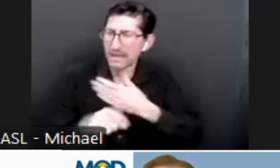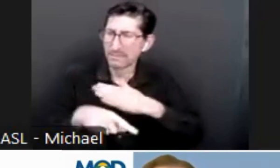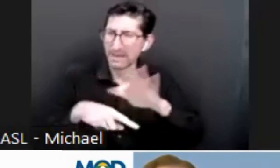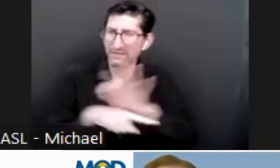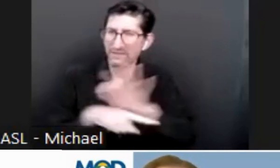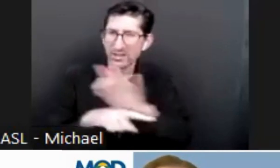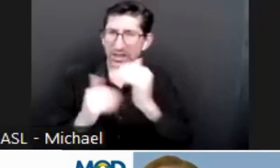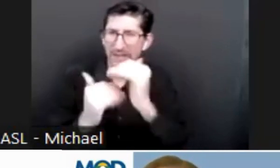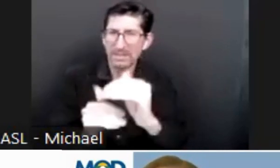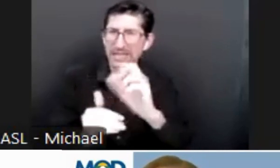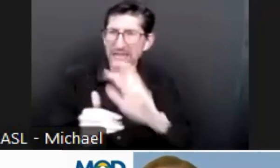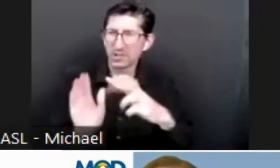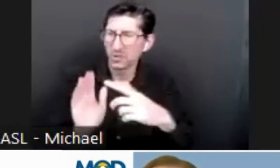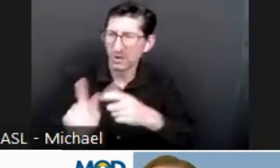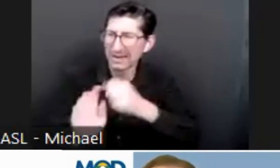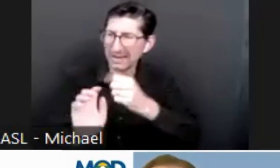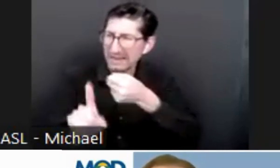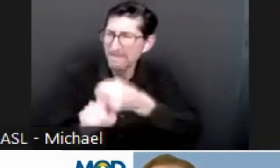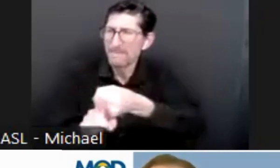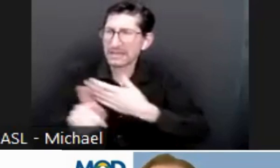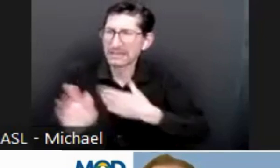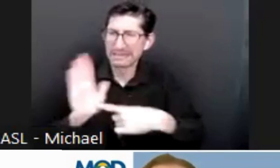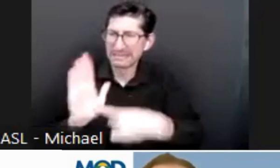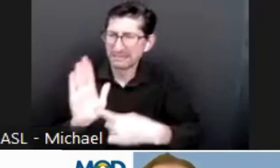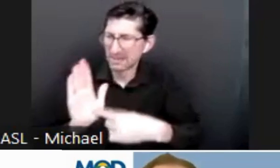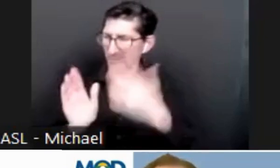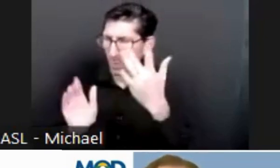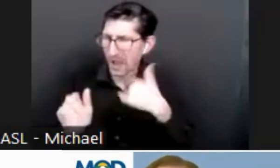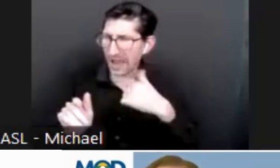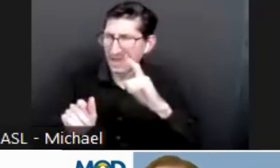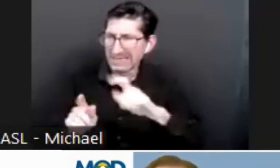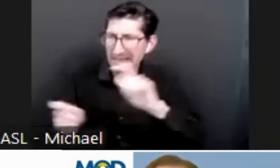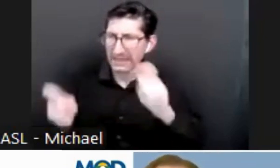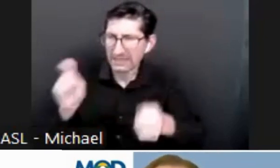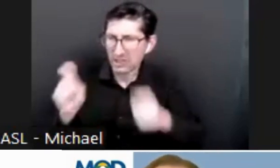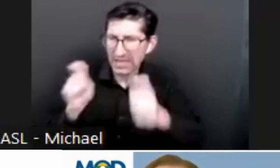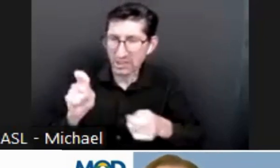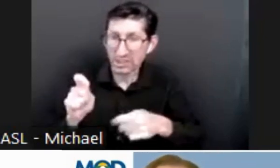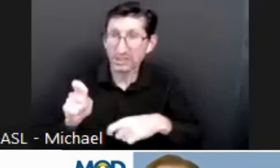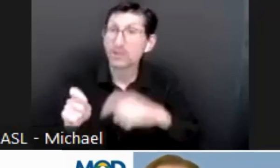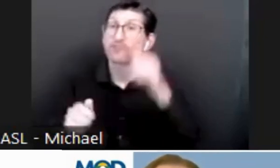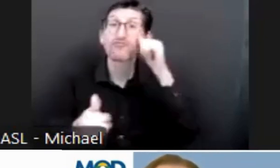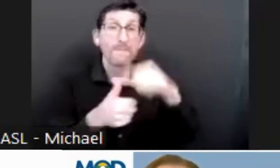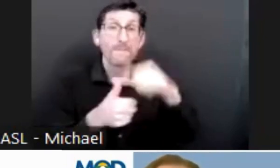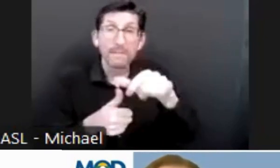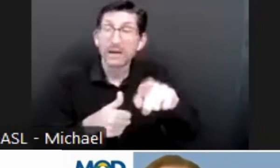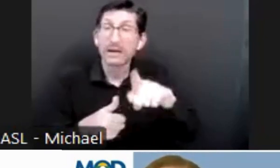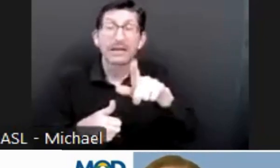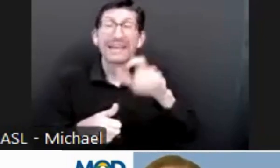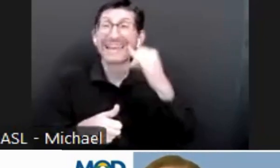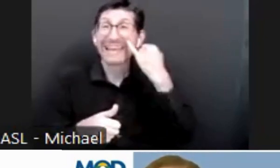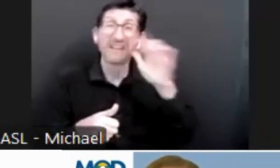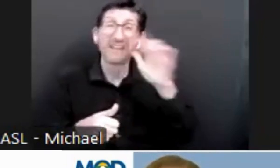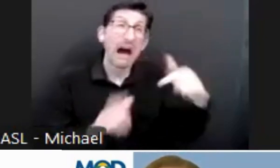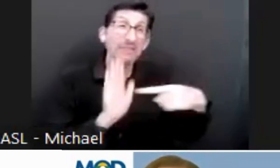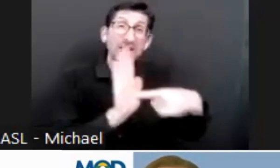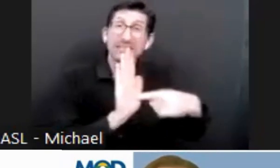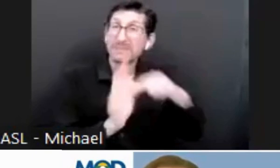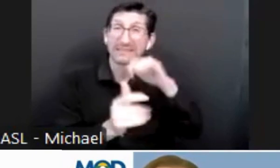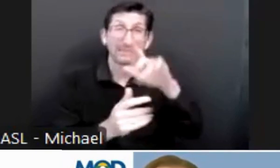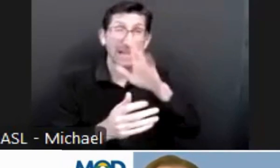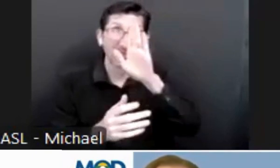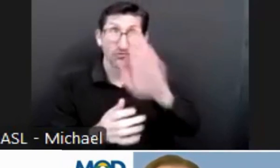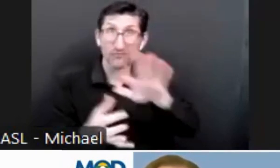symptoms that explain your need for the accommodation. Remember that you don't have to include any symptoms that aren't directly related to what you're asking